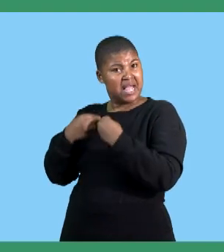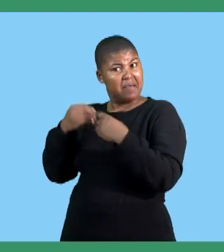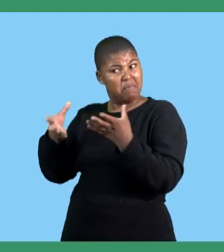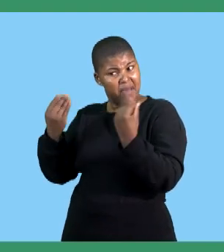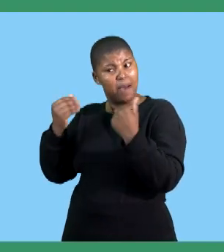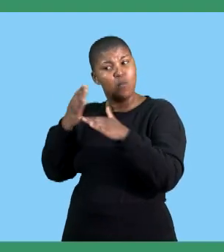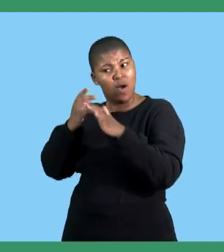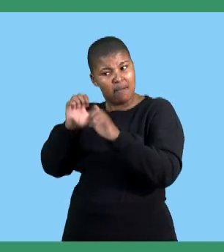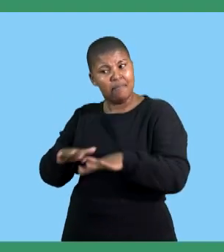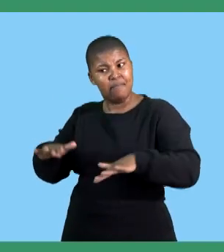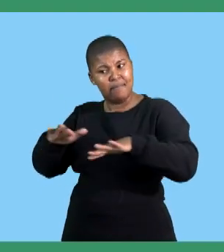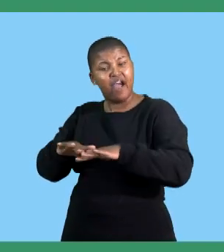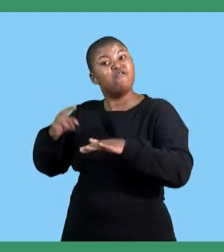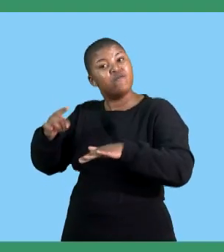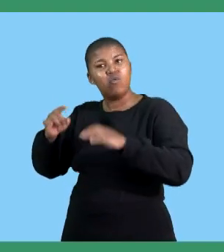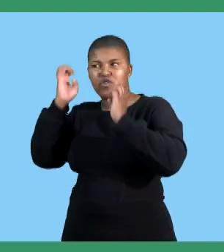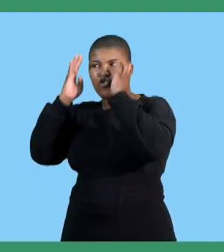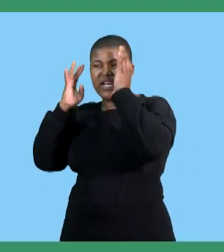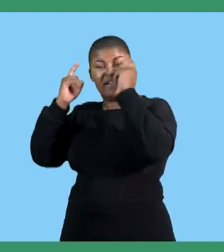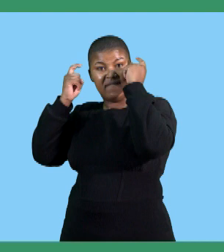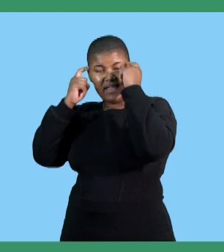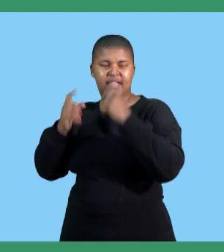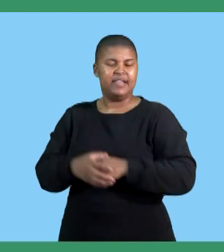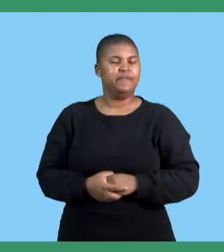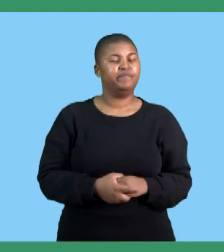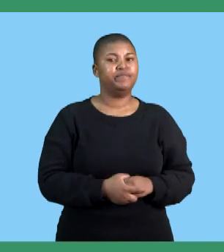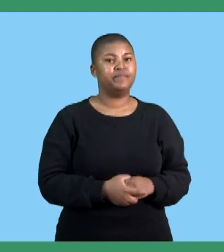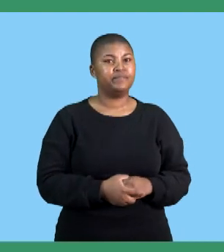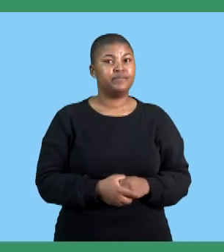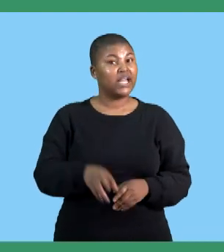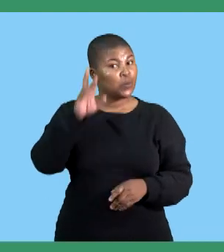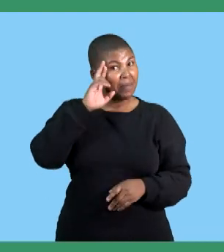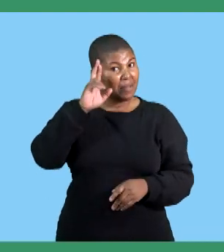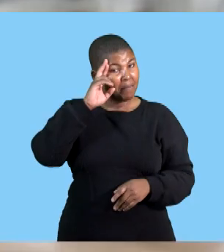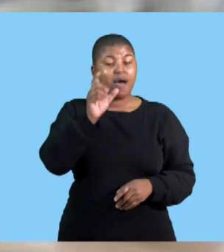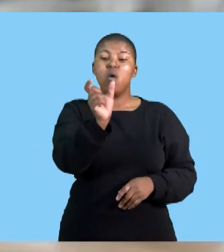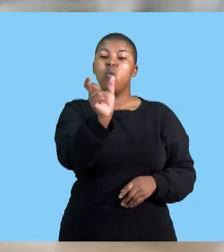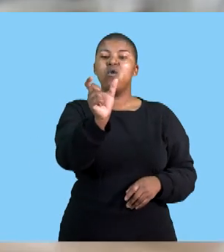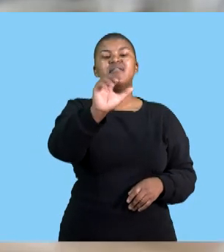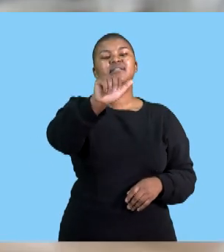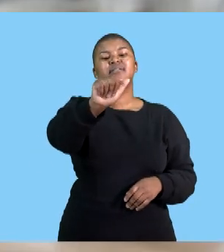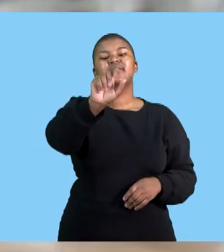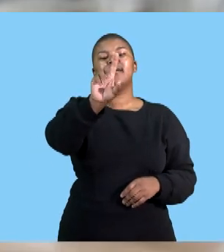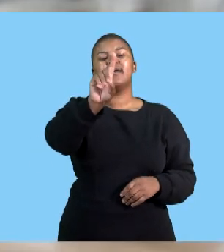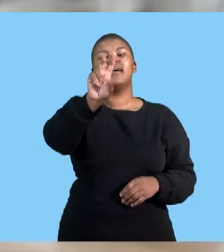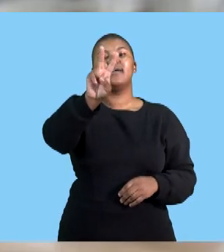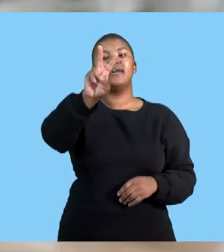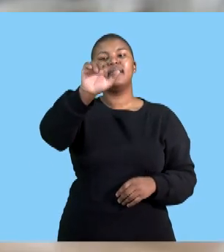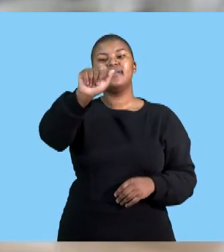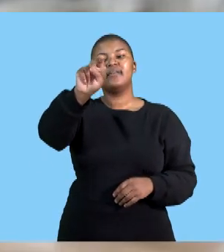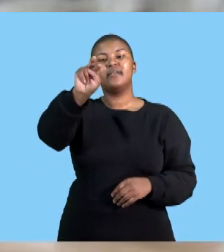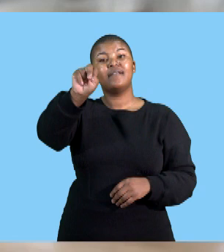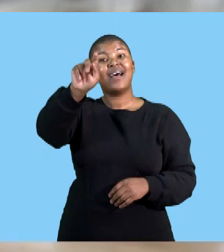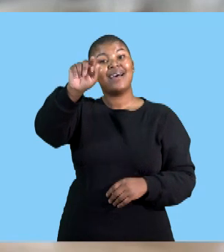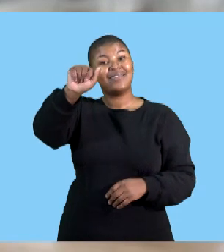workplace. Remember, grade 11s, that advantages are a good thing. So in your responses, you need to